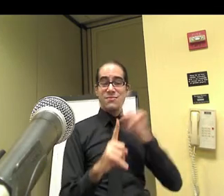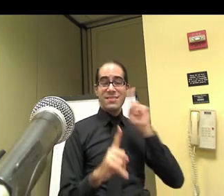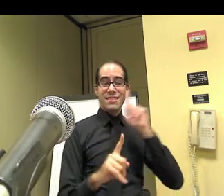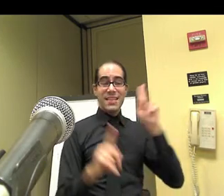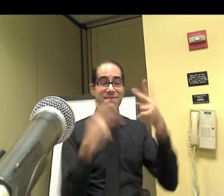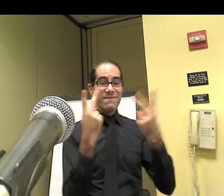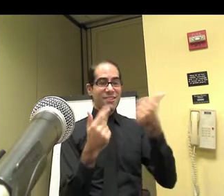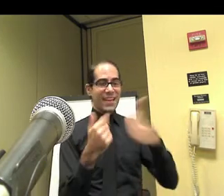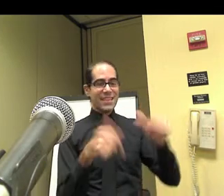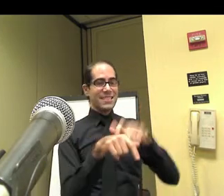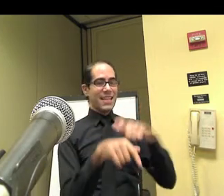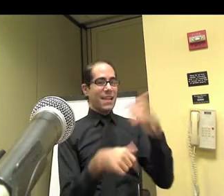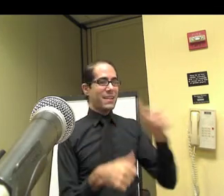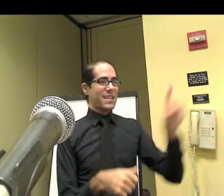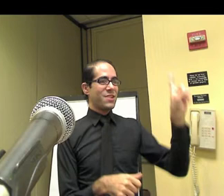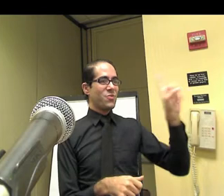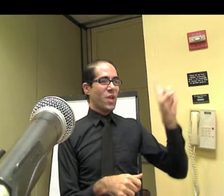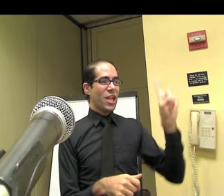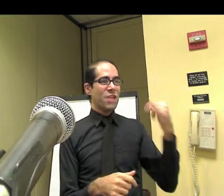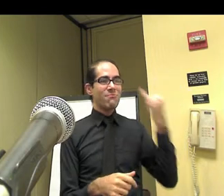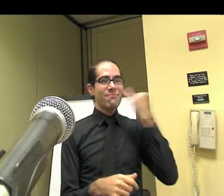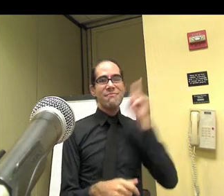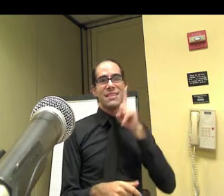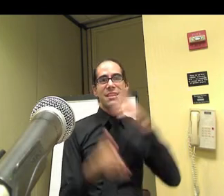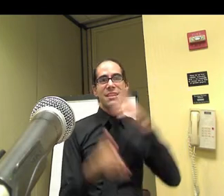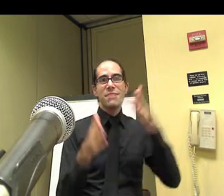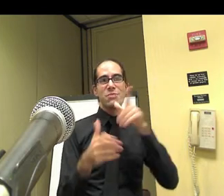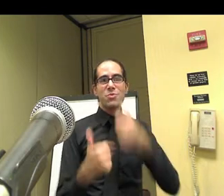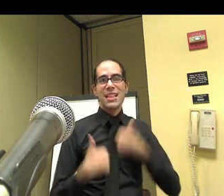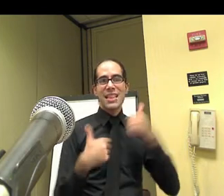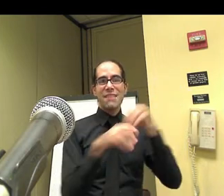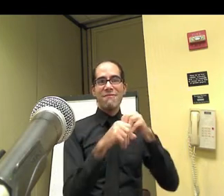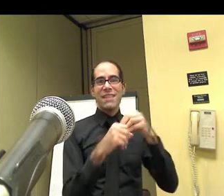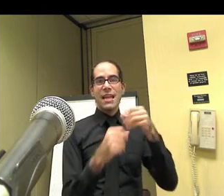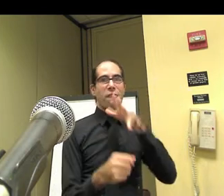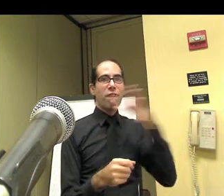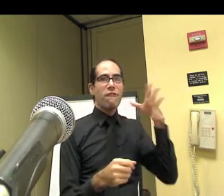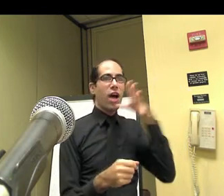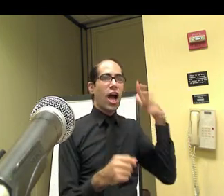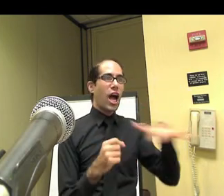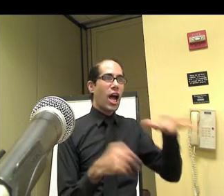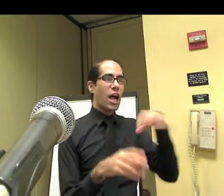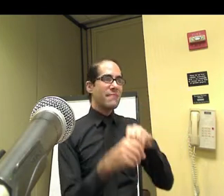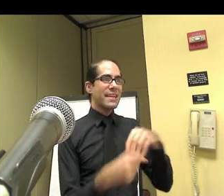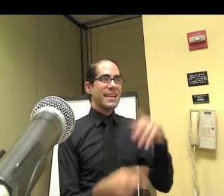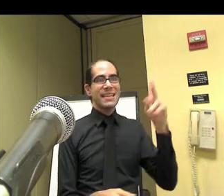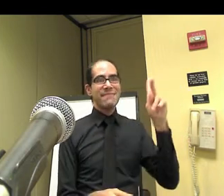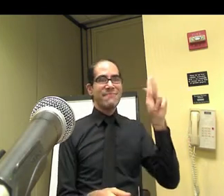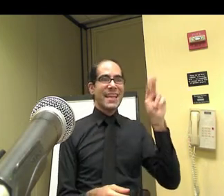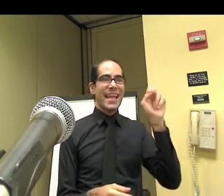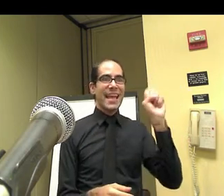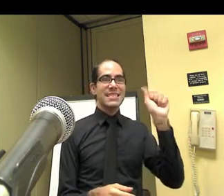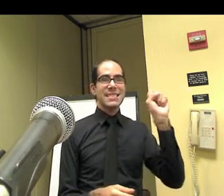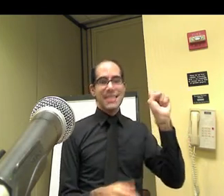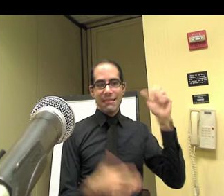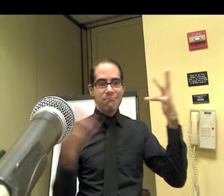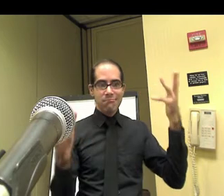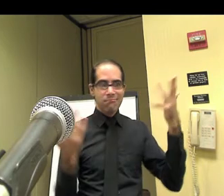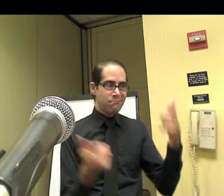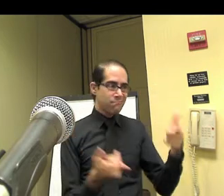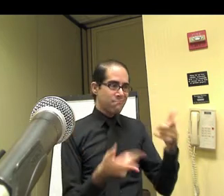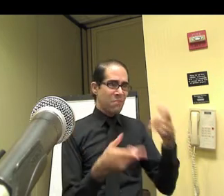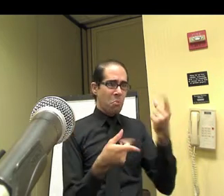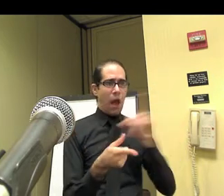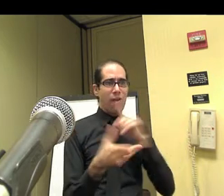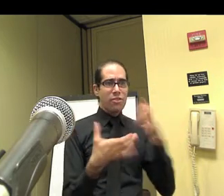language as much. It can give access, it is accessible to deaf visitors anywhere and anytime. Doesn't matter whether